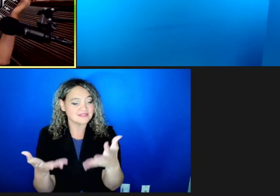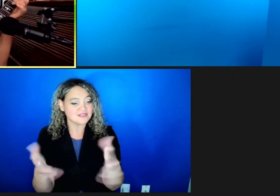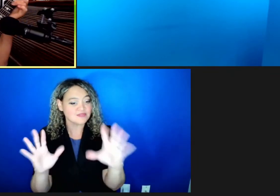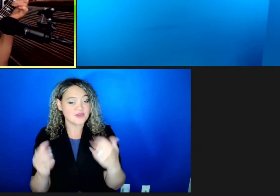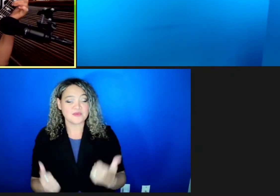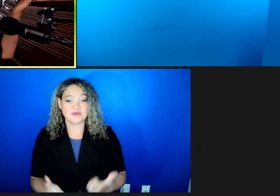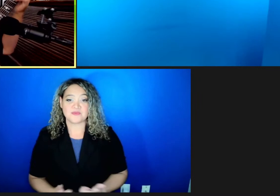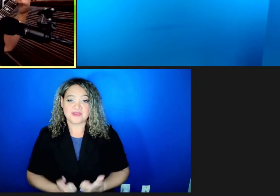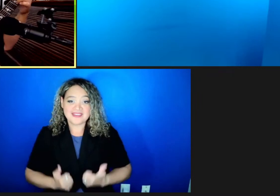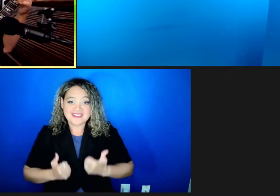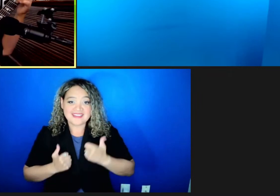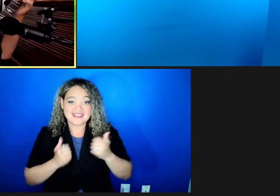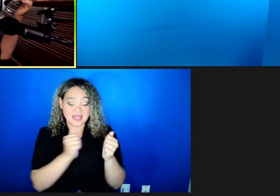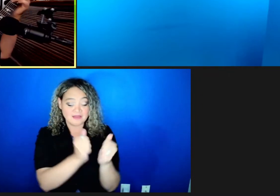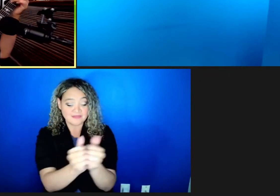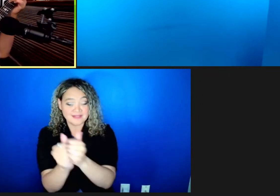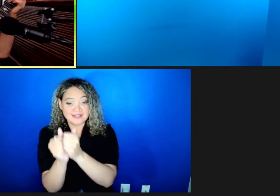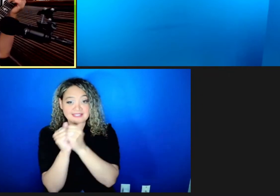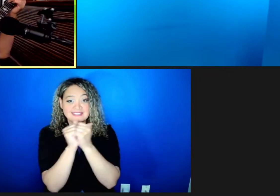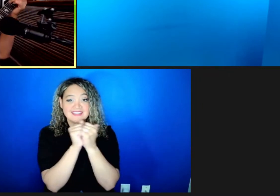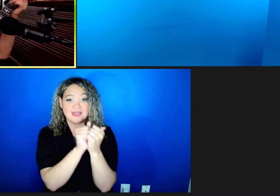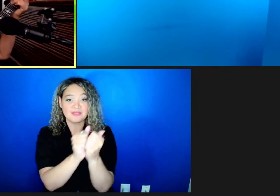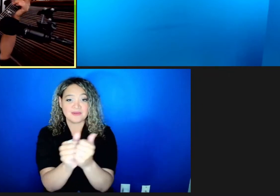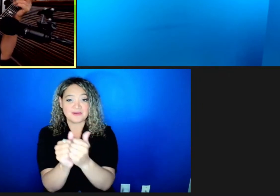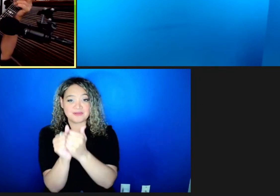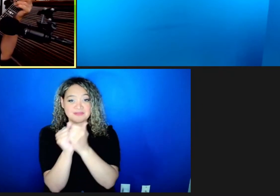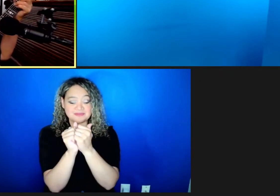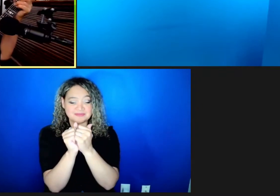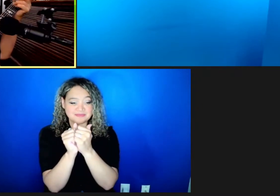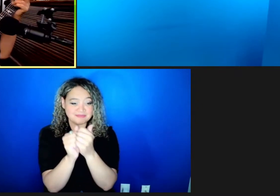here together, side by side.